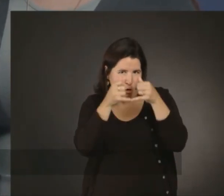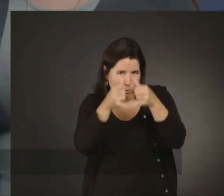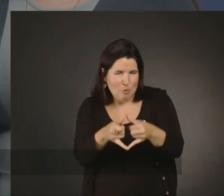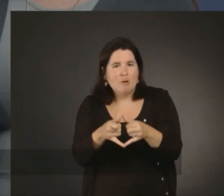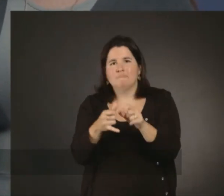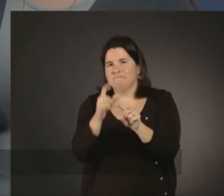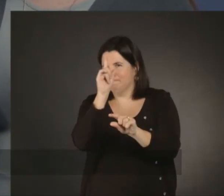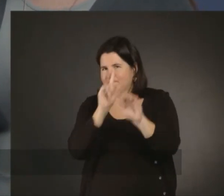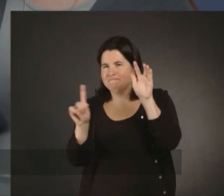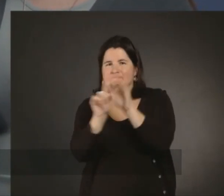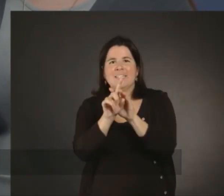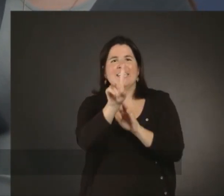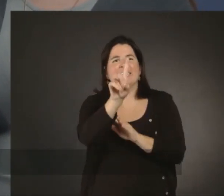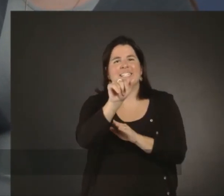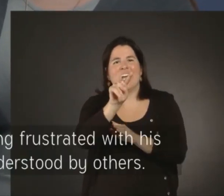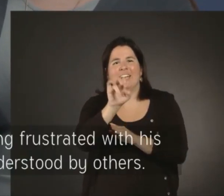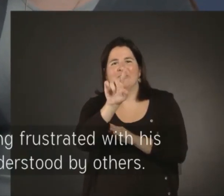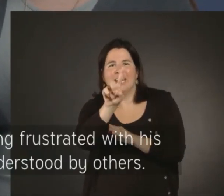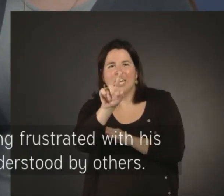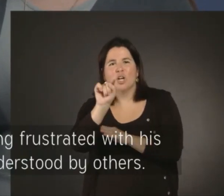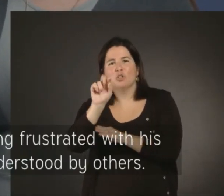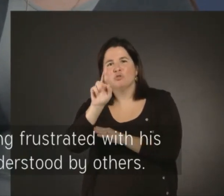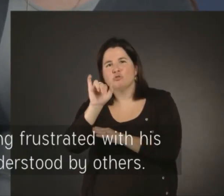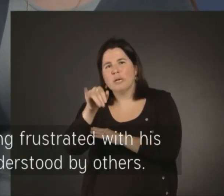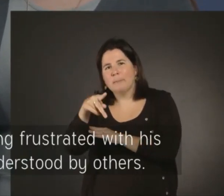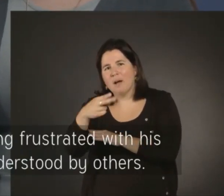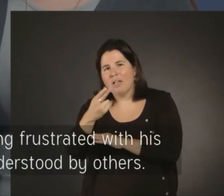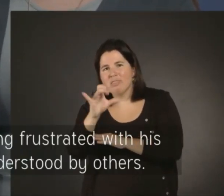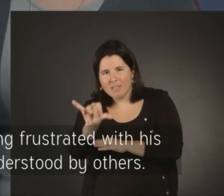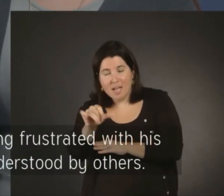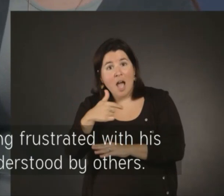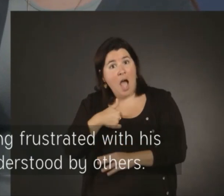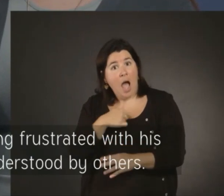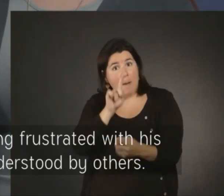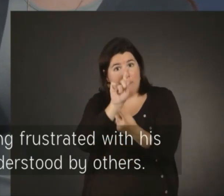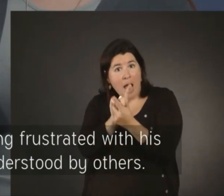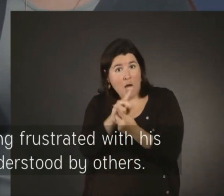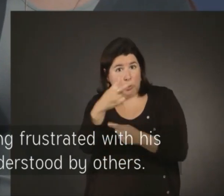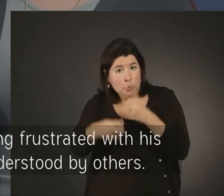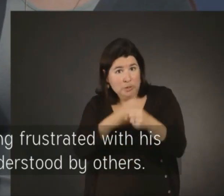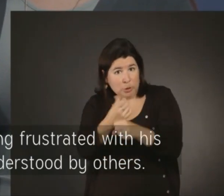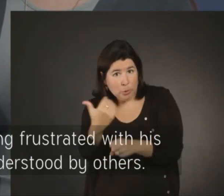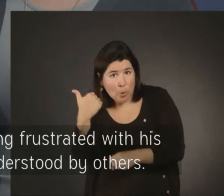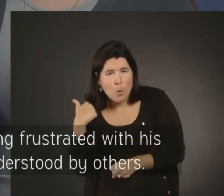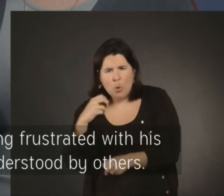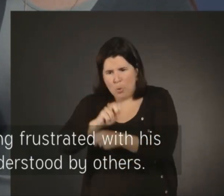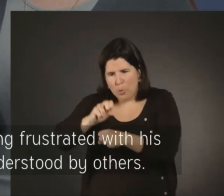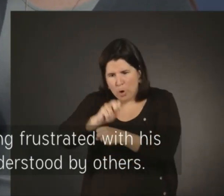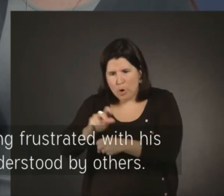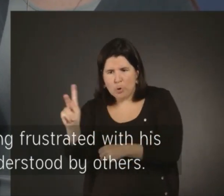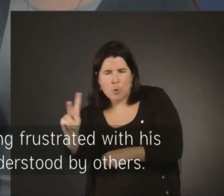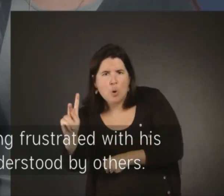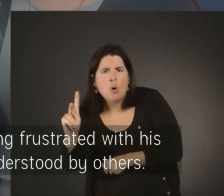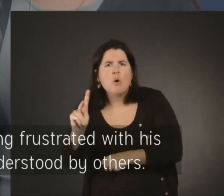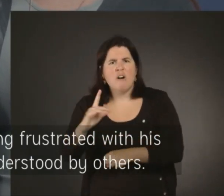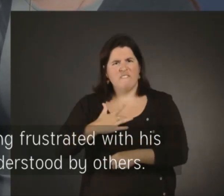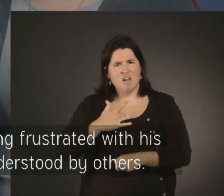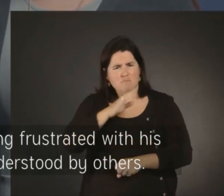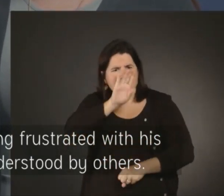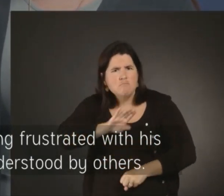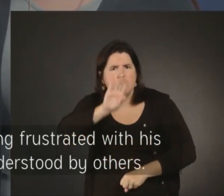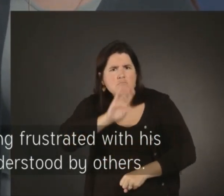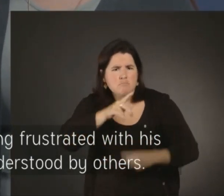met David just over 2 years ago, he was working for Kroger and was becoming frustrated with his difficulties